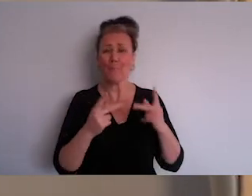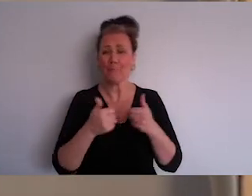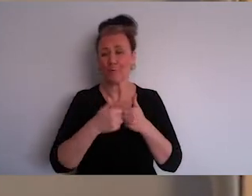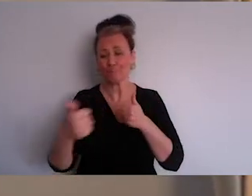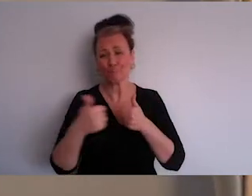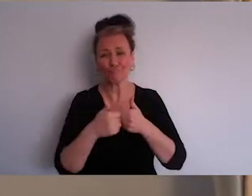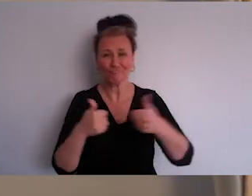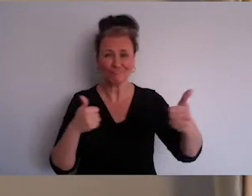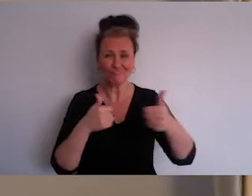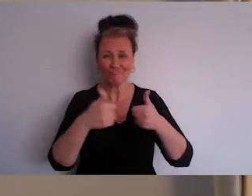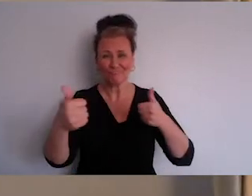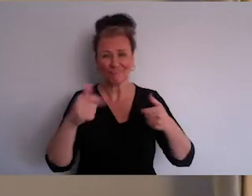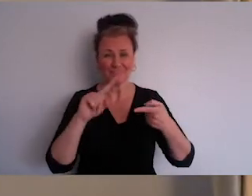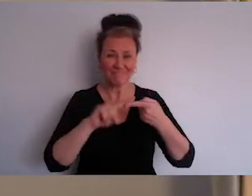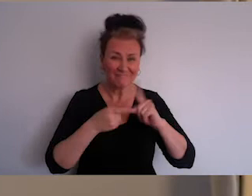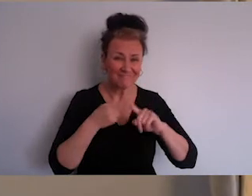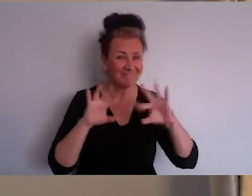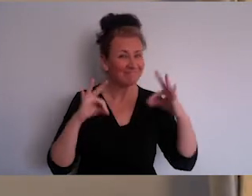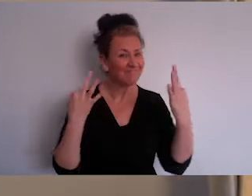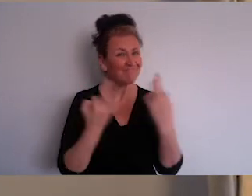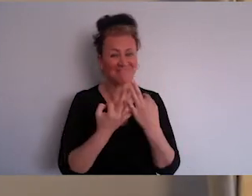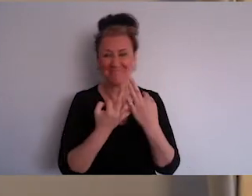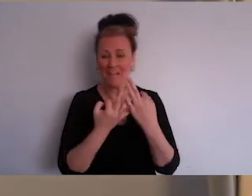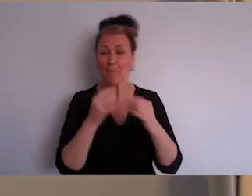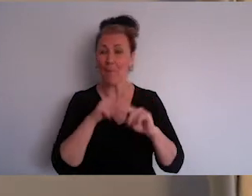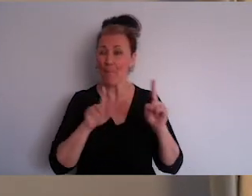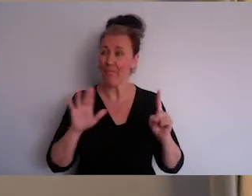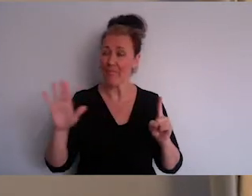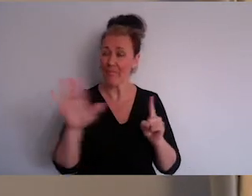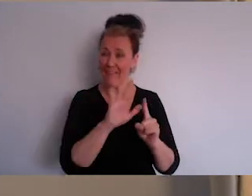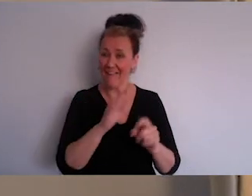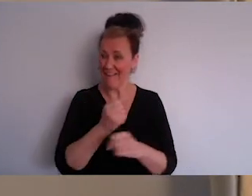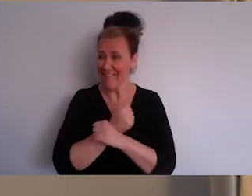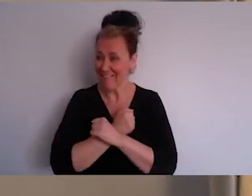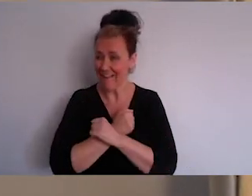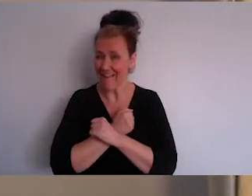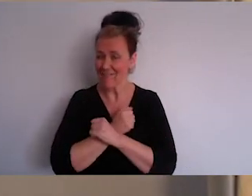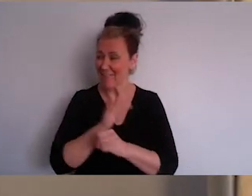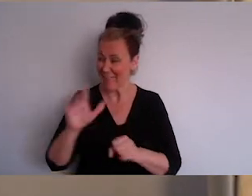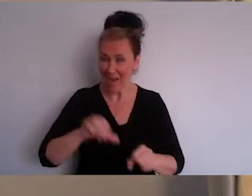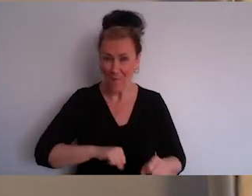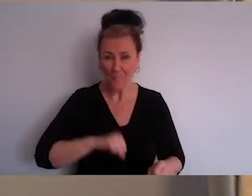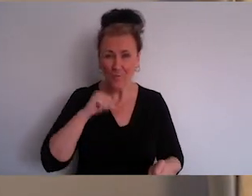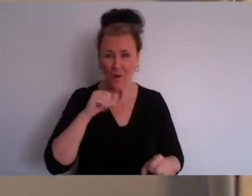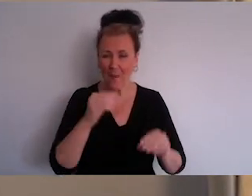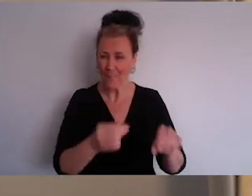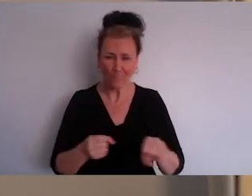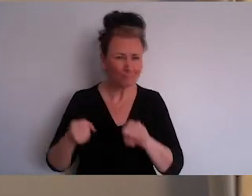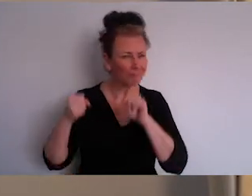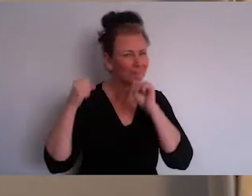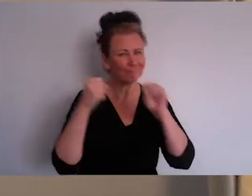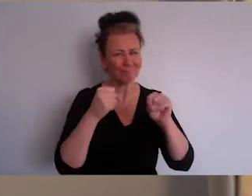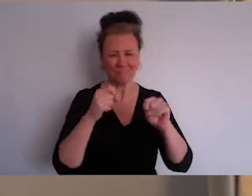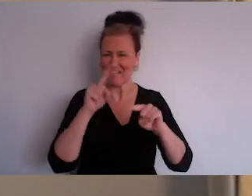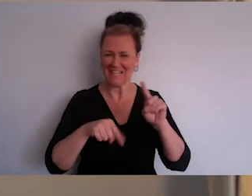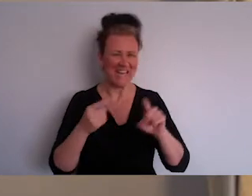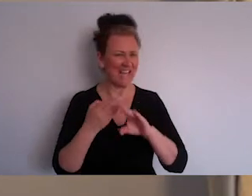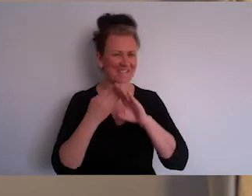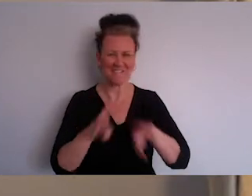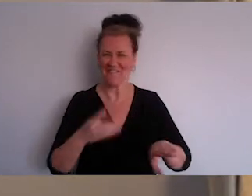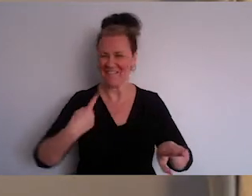from family and friends today, please know that the love and pride they feel for you is stronger than any divide we